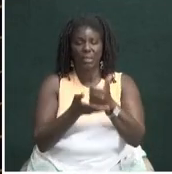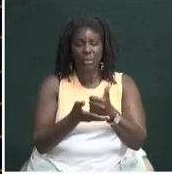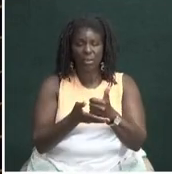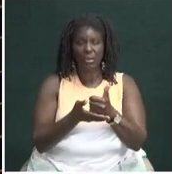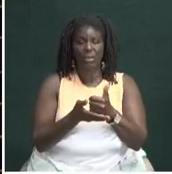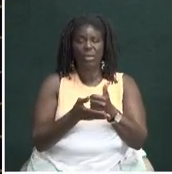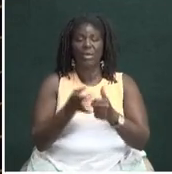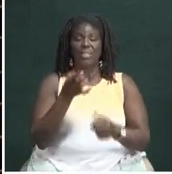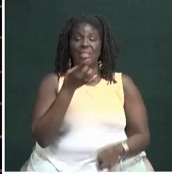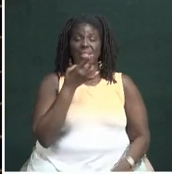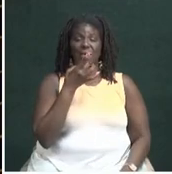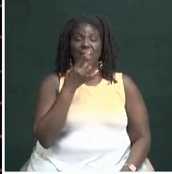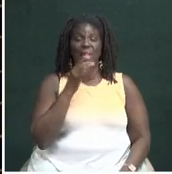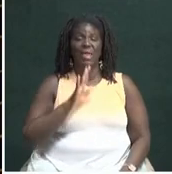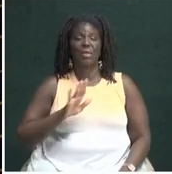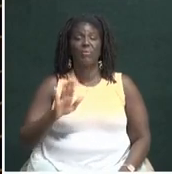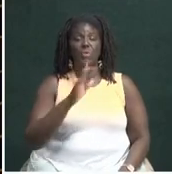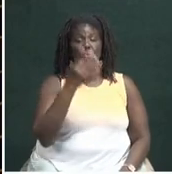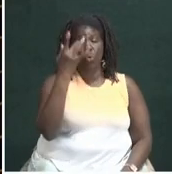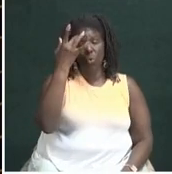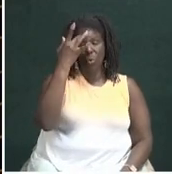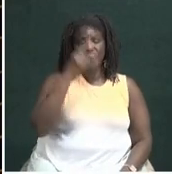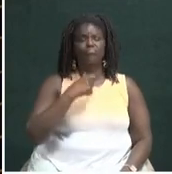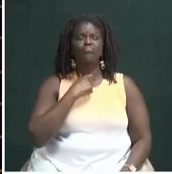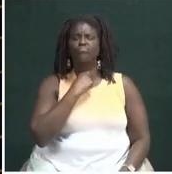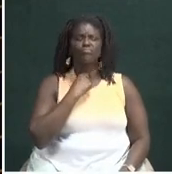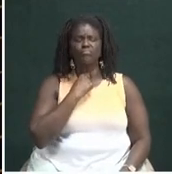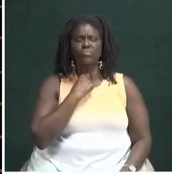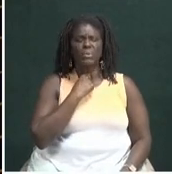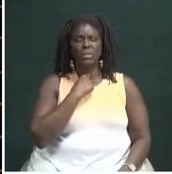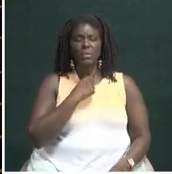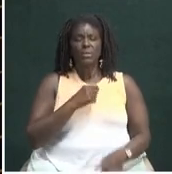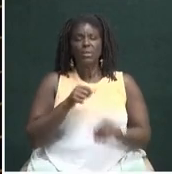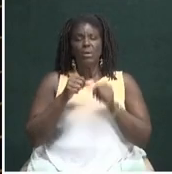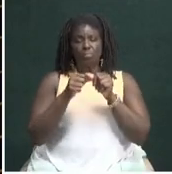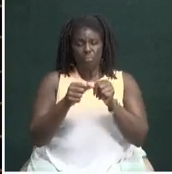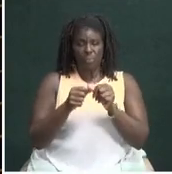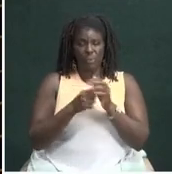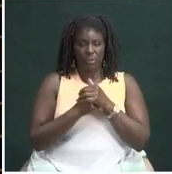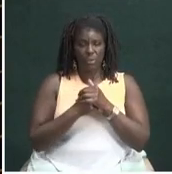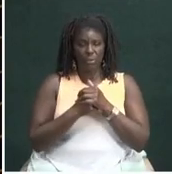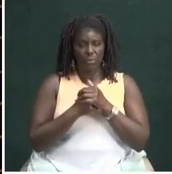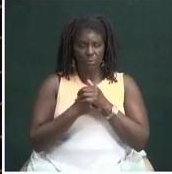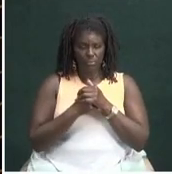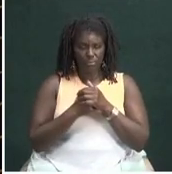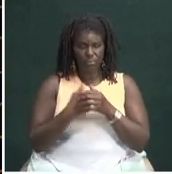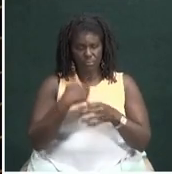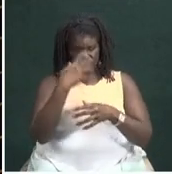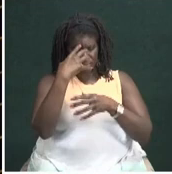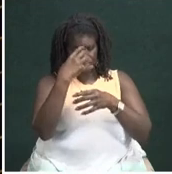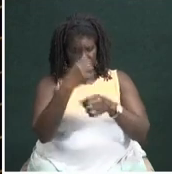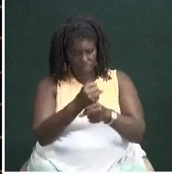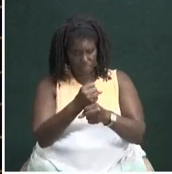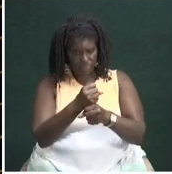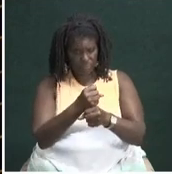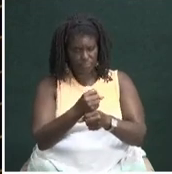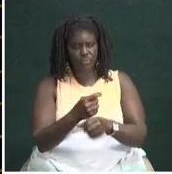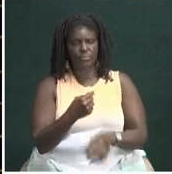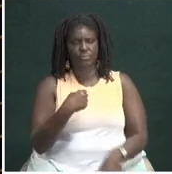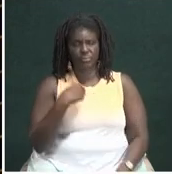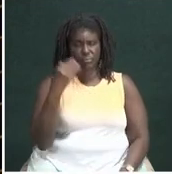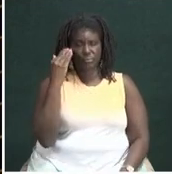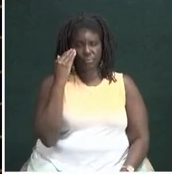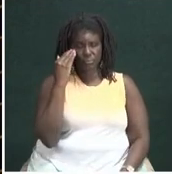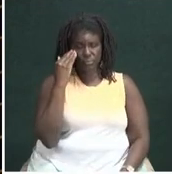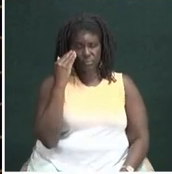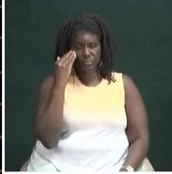the light of your intellectual curiosity burning brightly. I have confidence, absolute